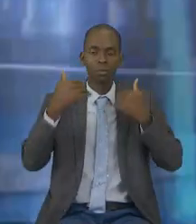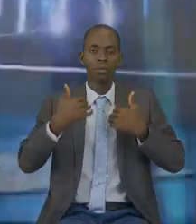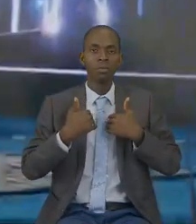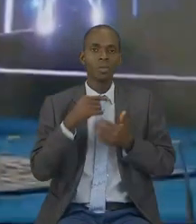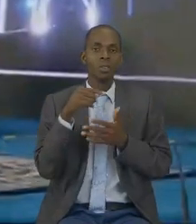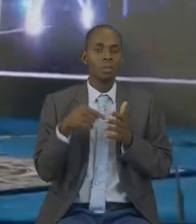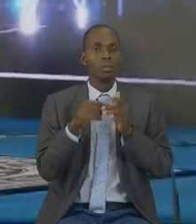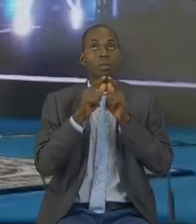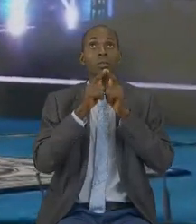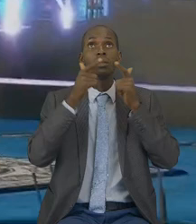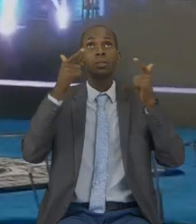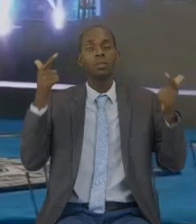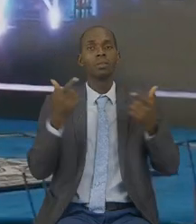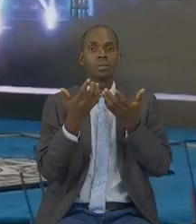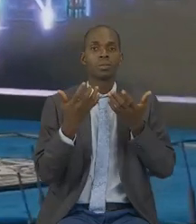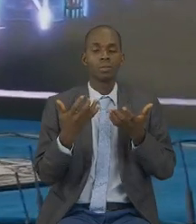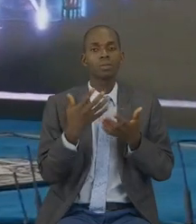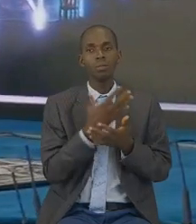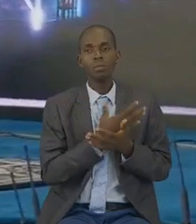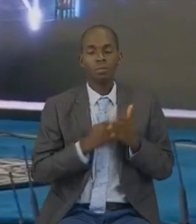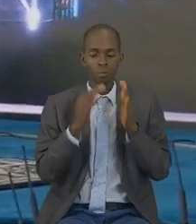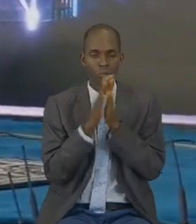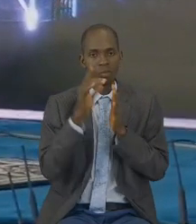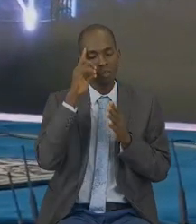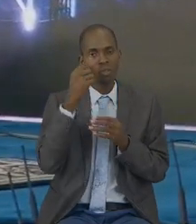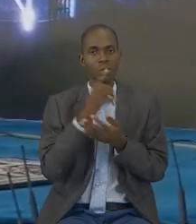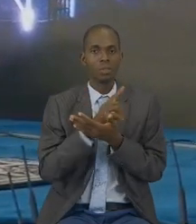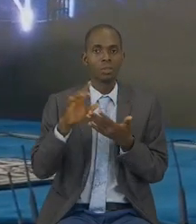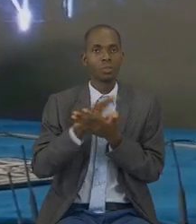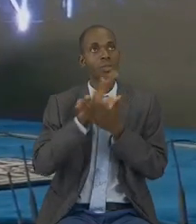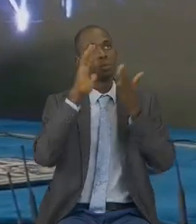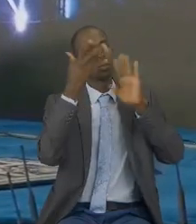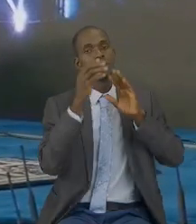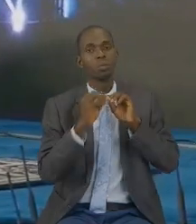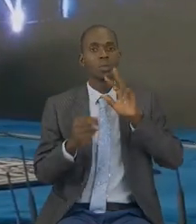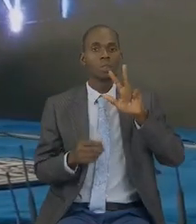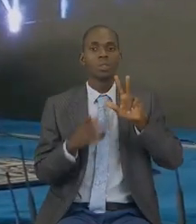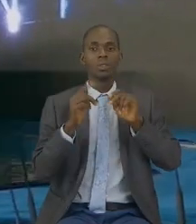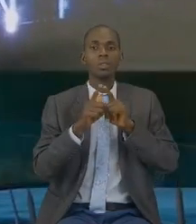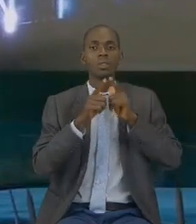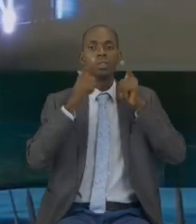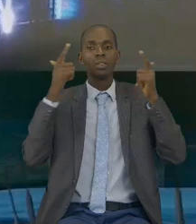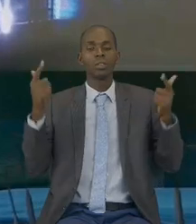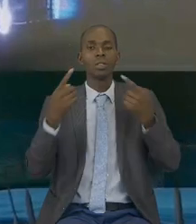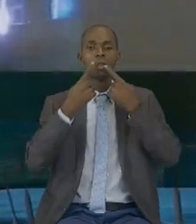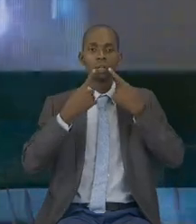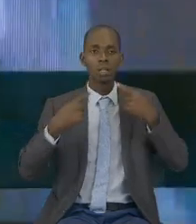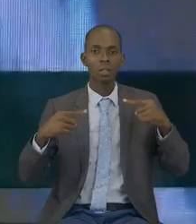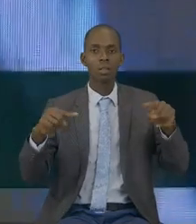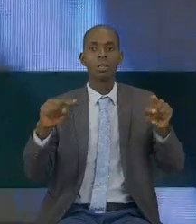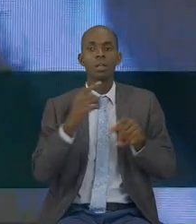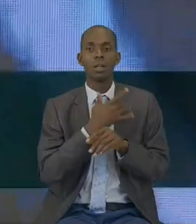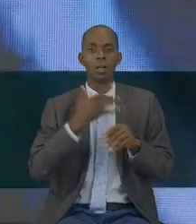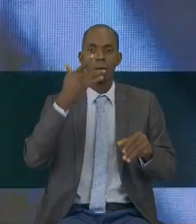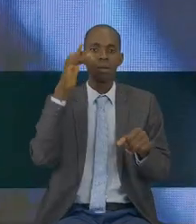for the divine presence. Number three, the great declaration and promise of